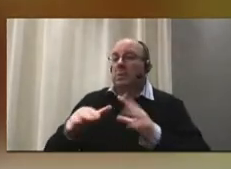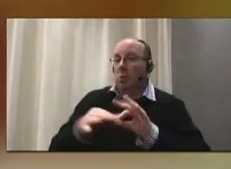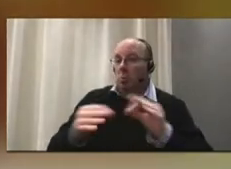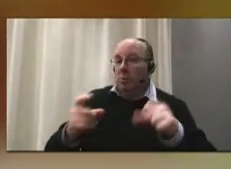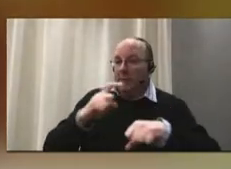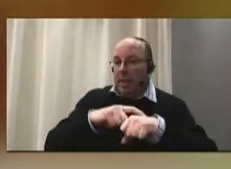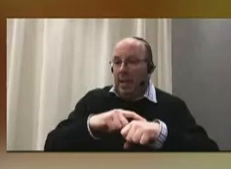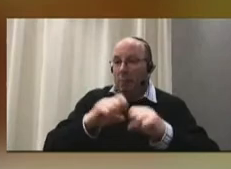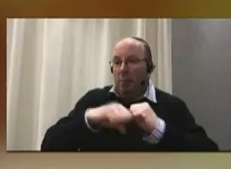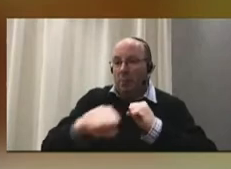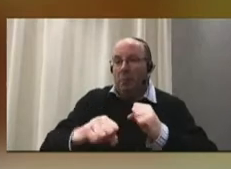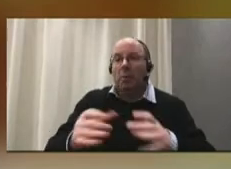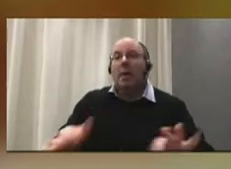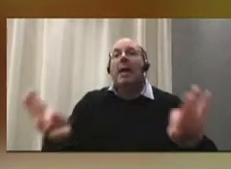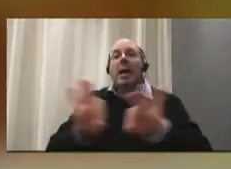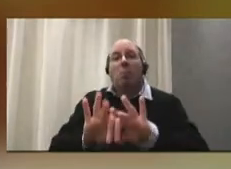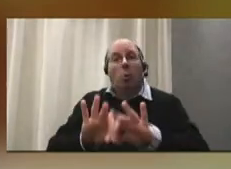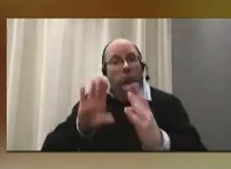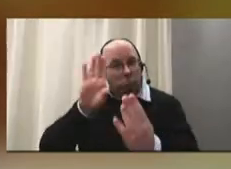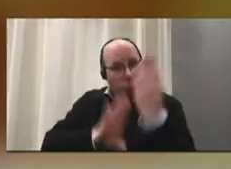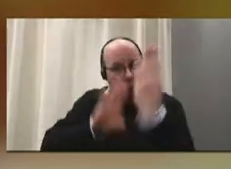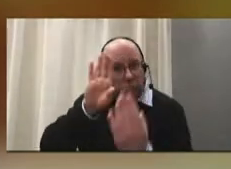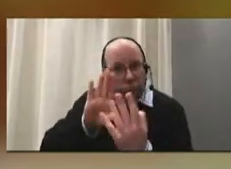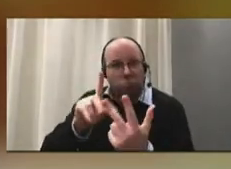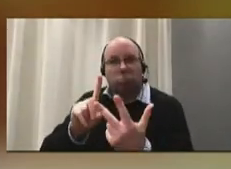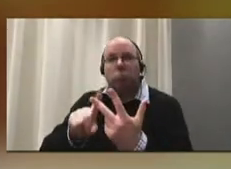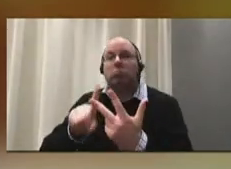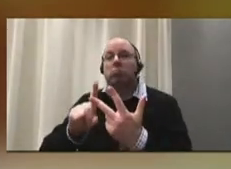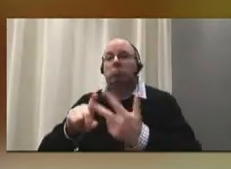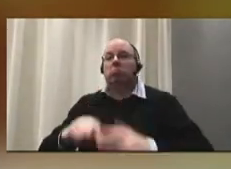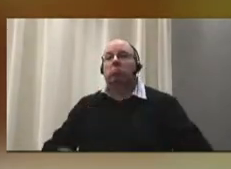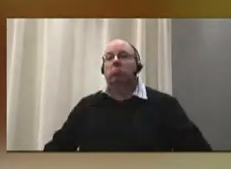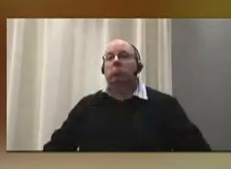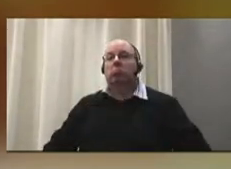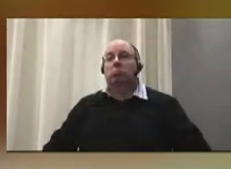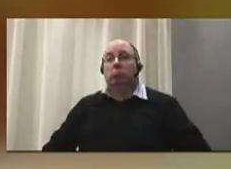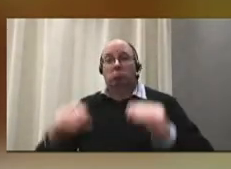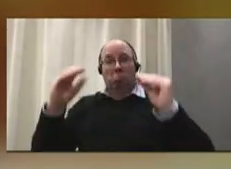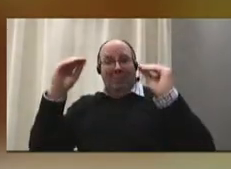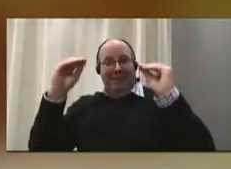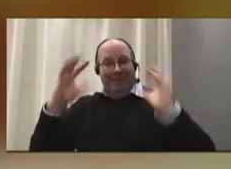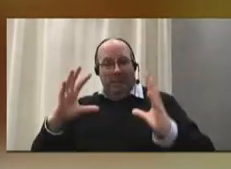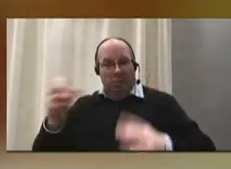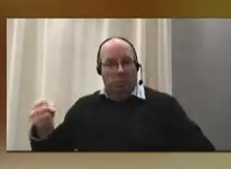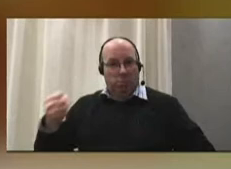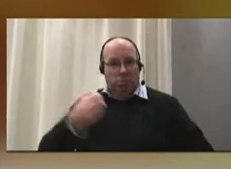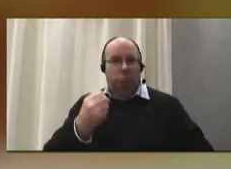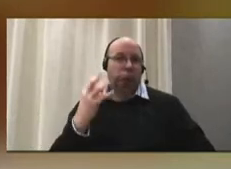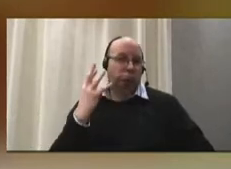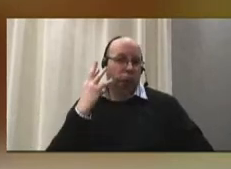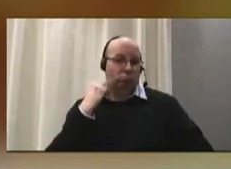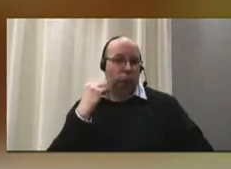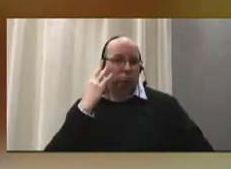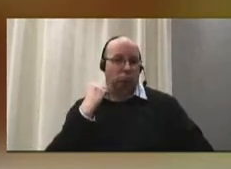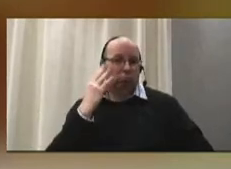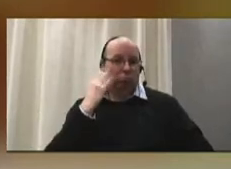critical. Having teachers that are experienced and high, and believing our students, have high expectations of them.